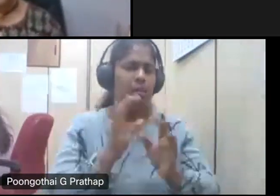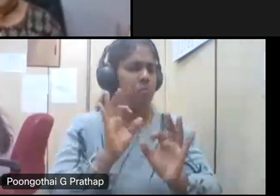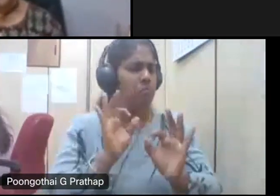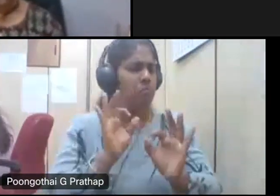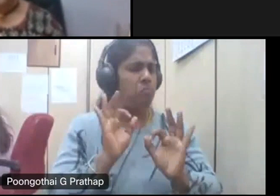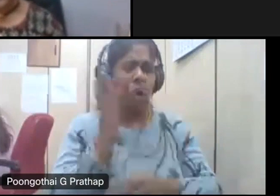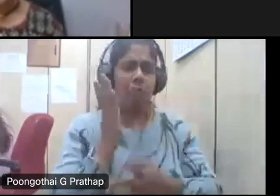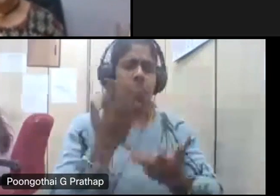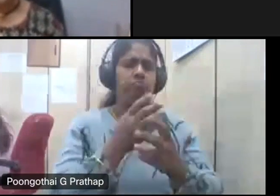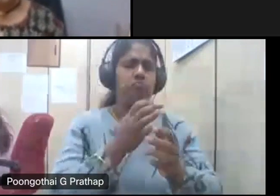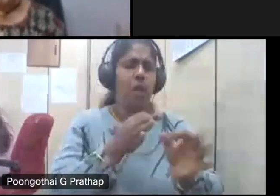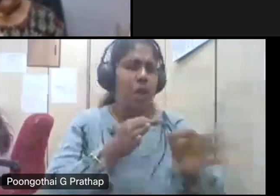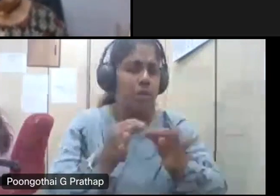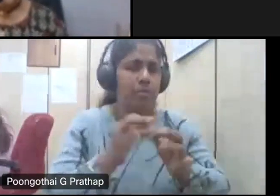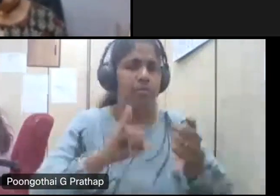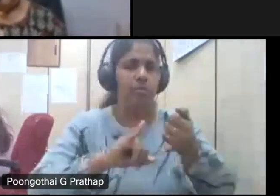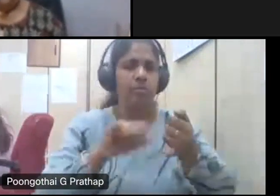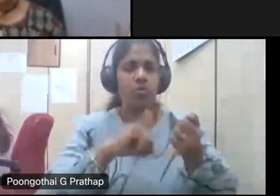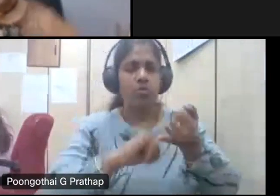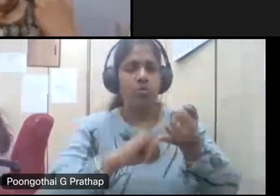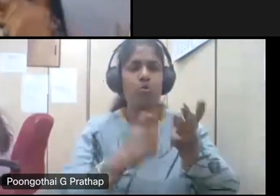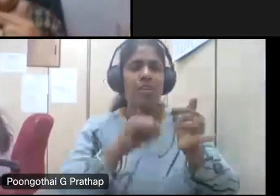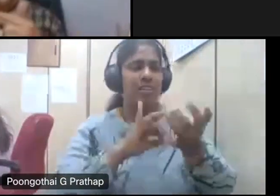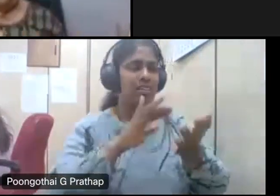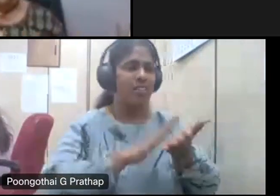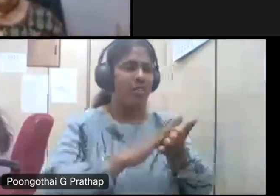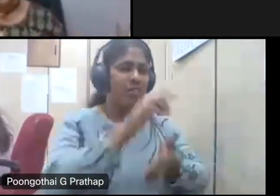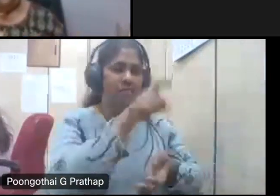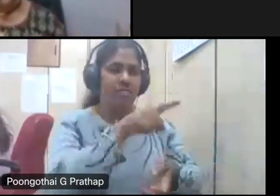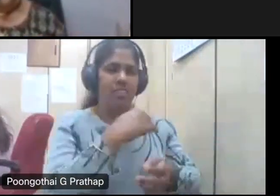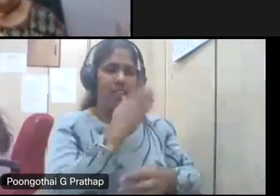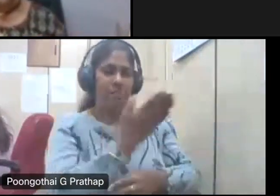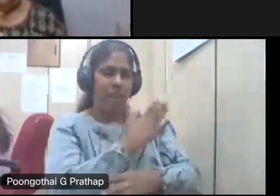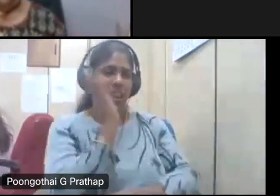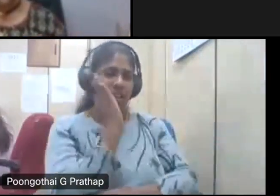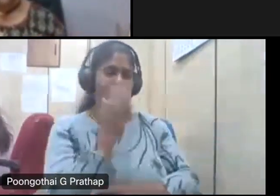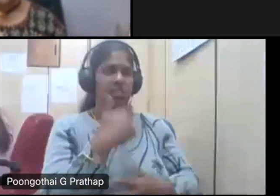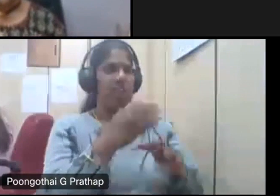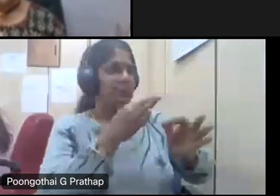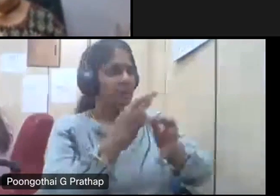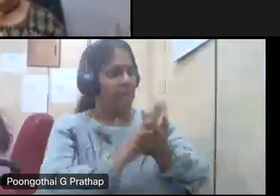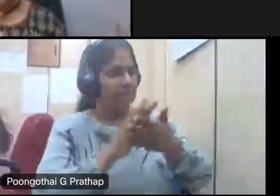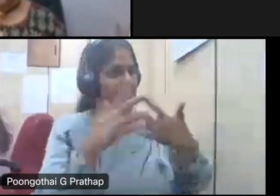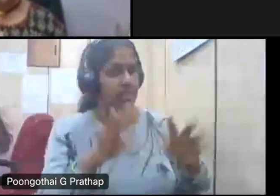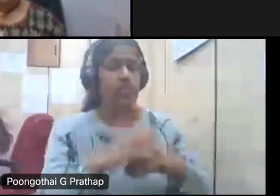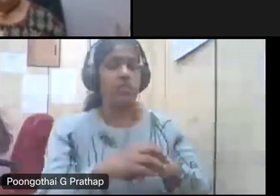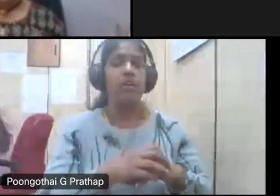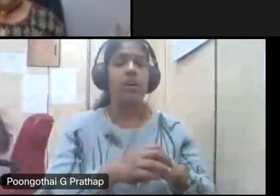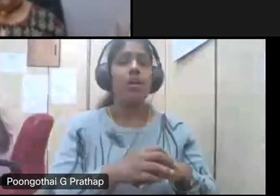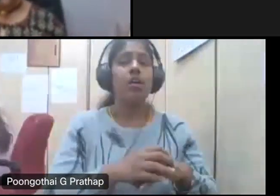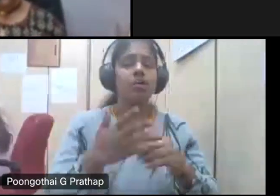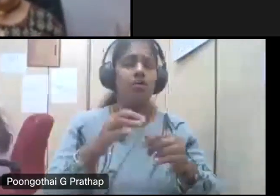not go into the detail of that, but I will talk about the typical features the child with Down